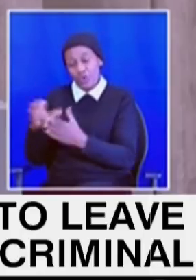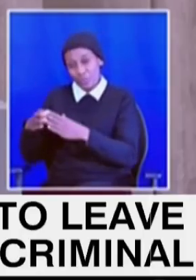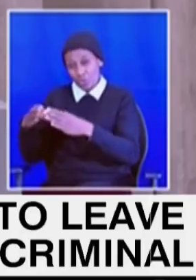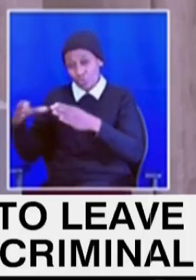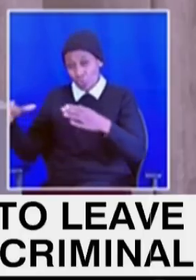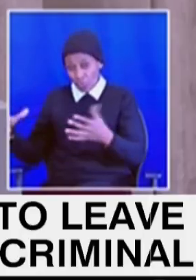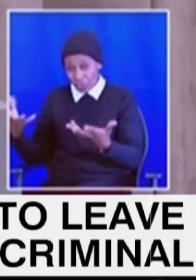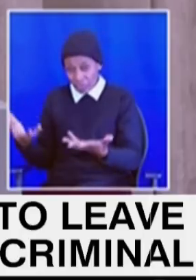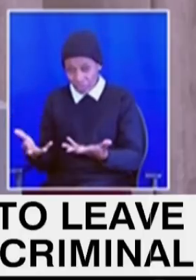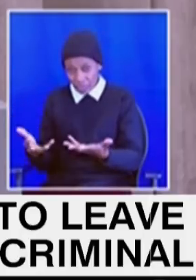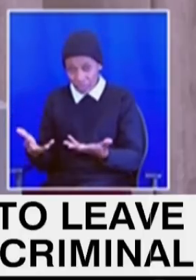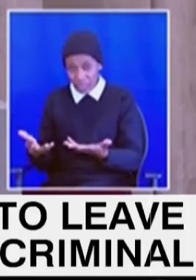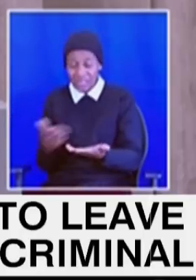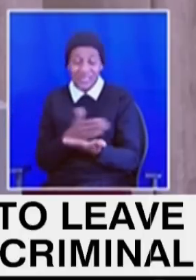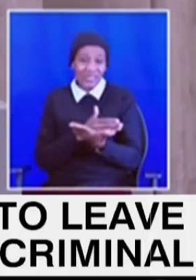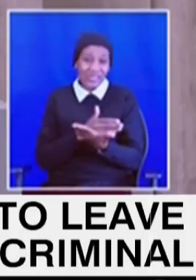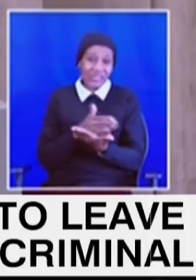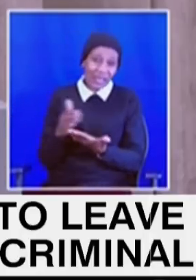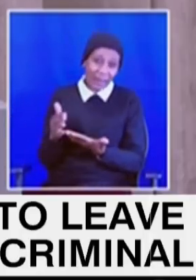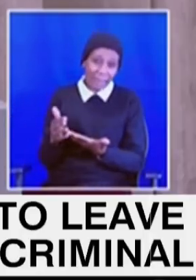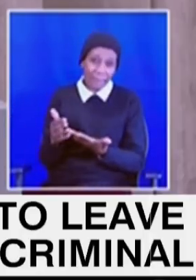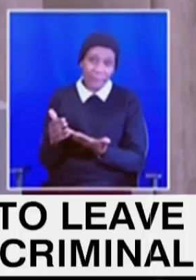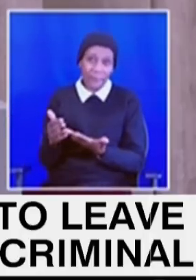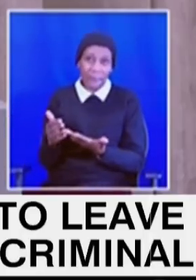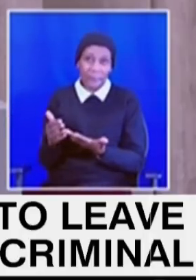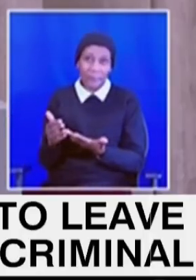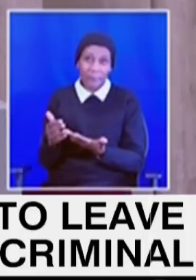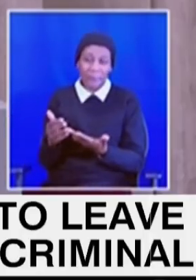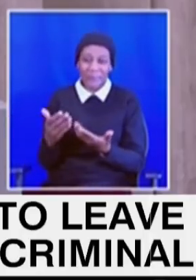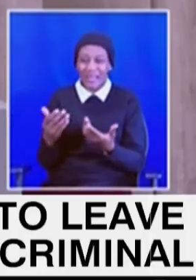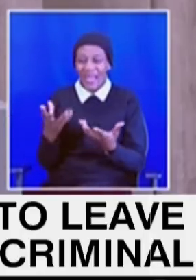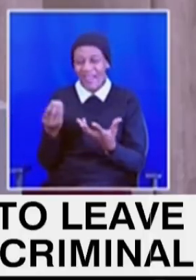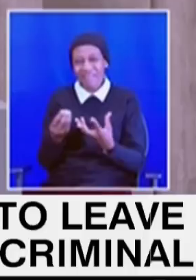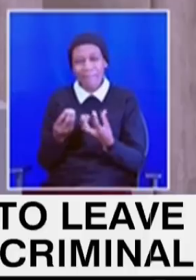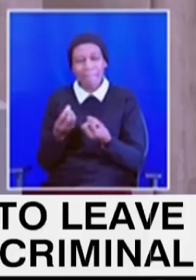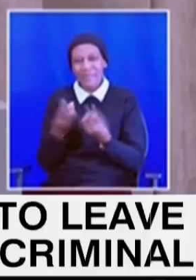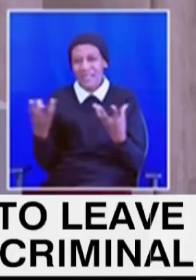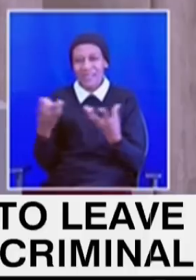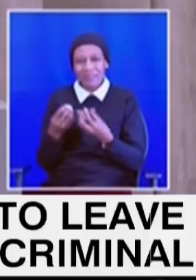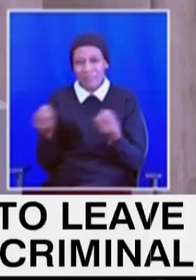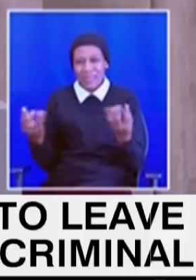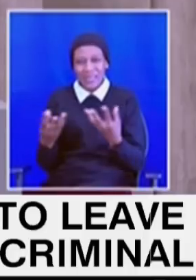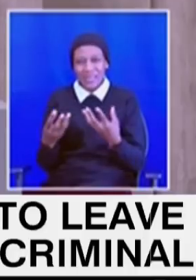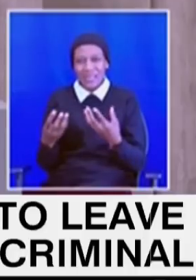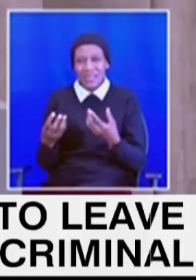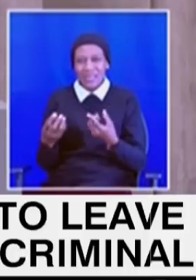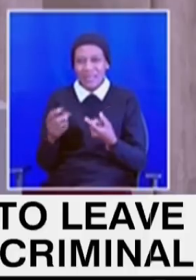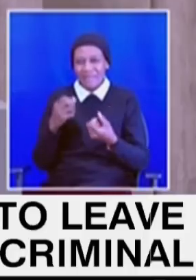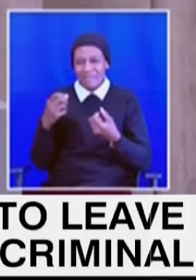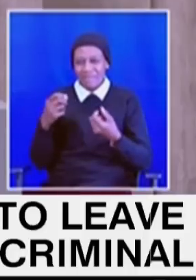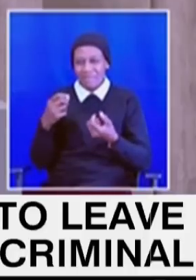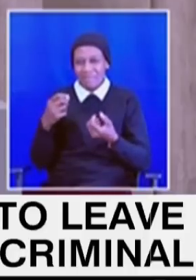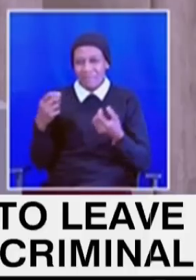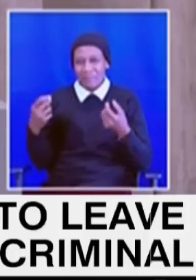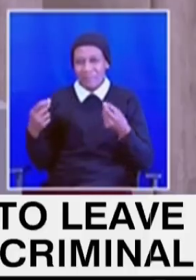that these are derailed because of endless disruptions of coalition governments.